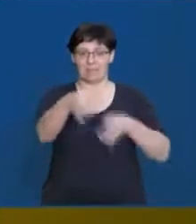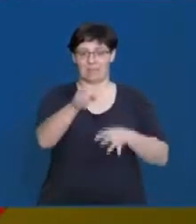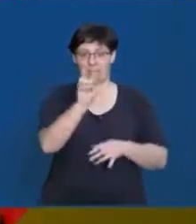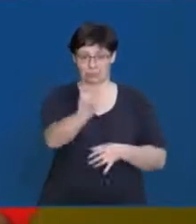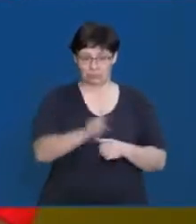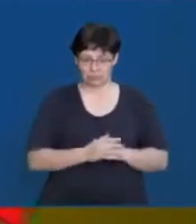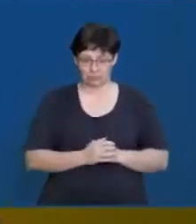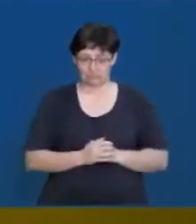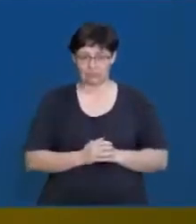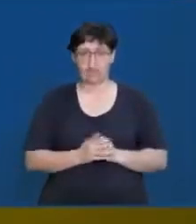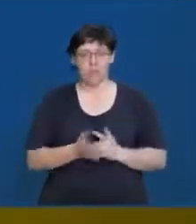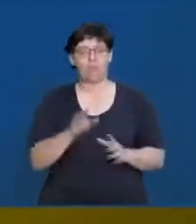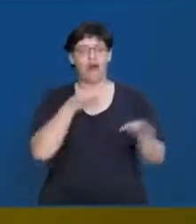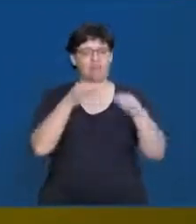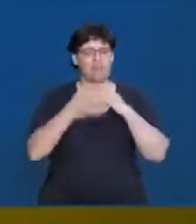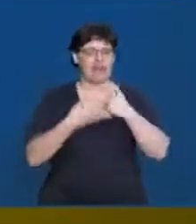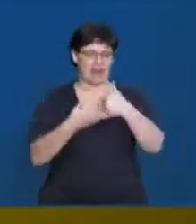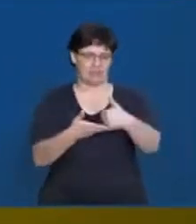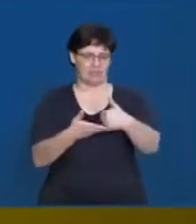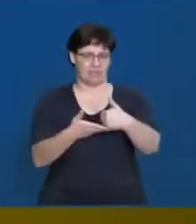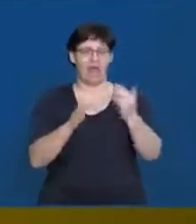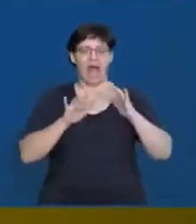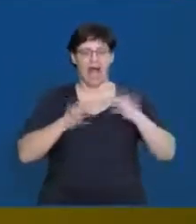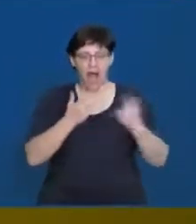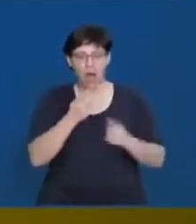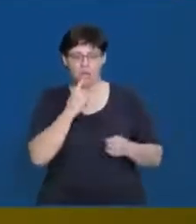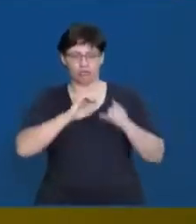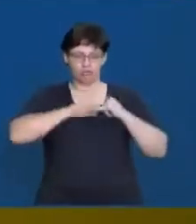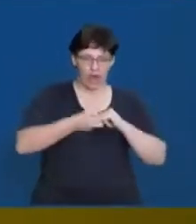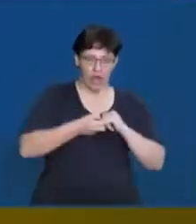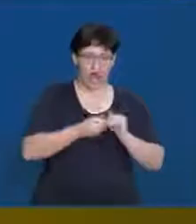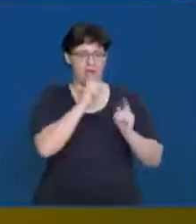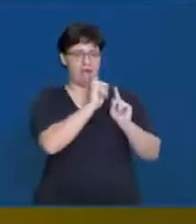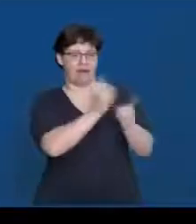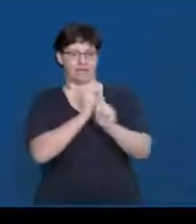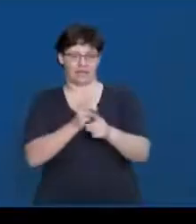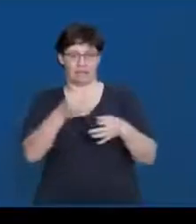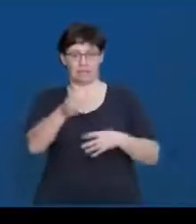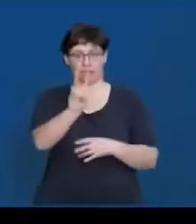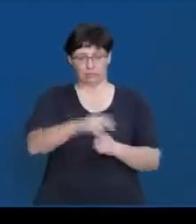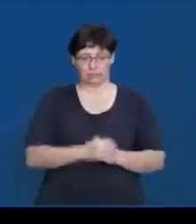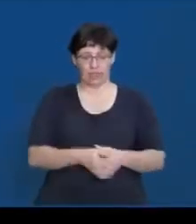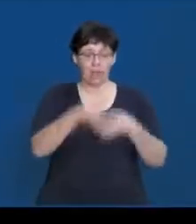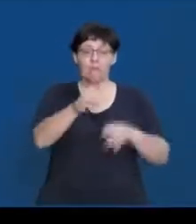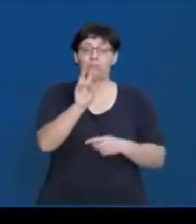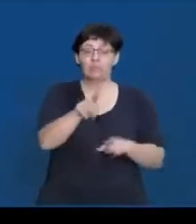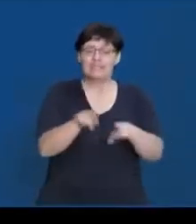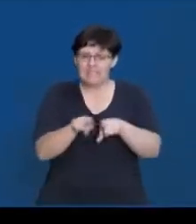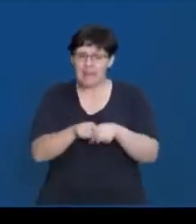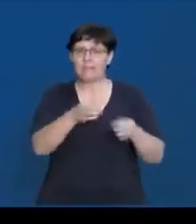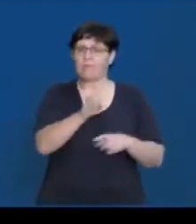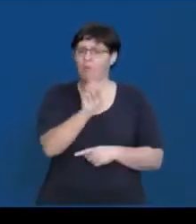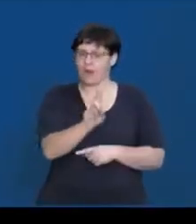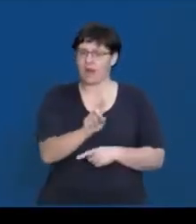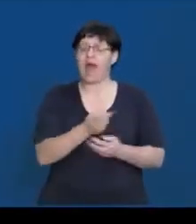2. I'm going to be taking you and helping you guys on how to attempt your Paper 2. Paper 2, just like Paper 1, is